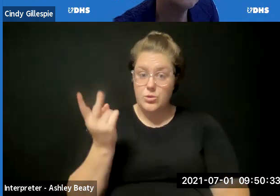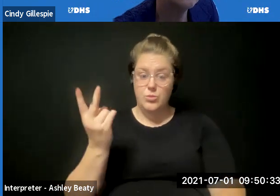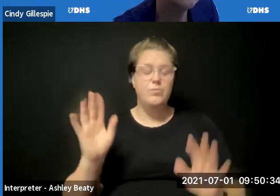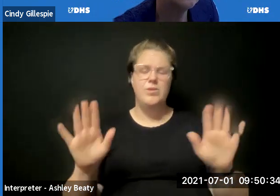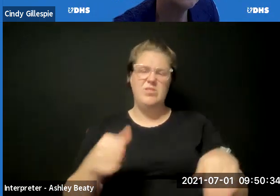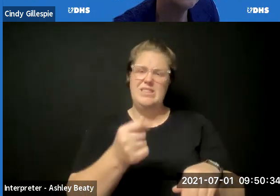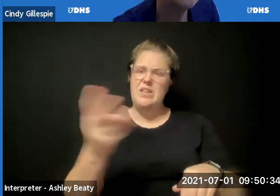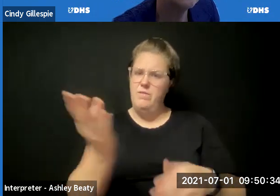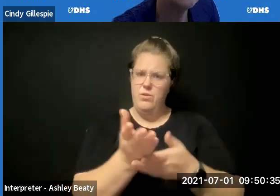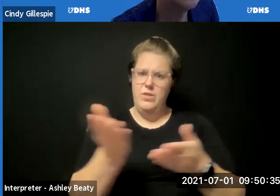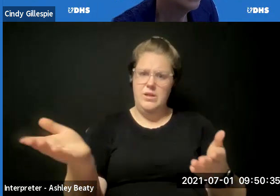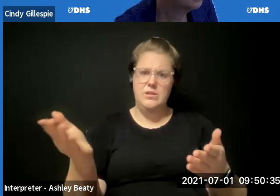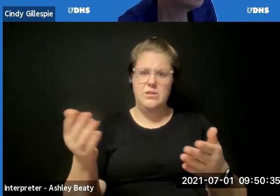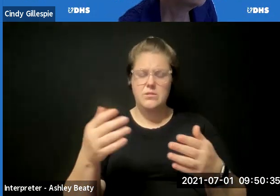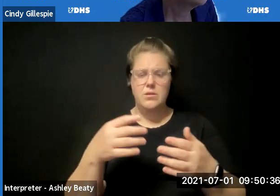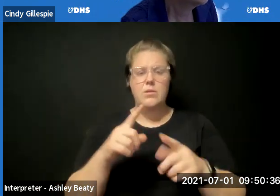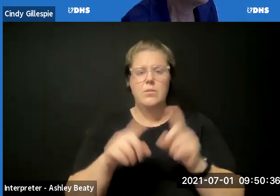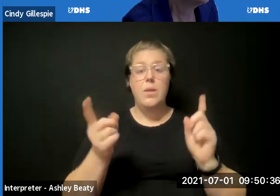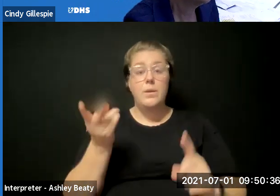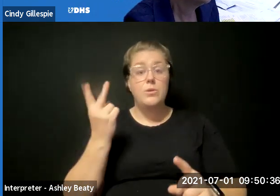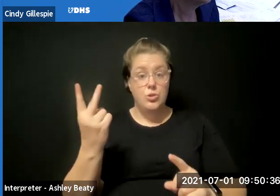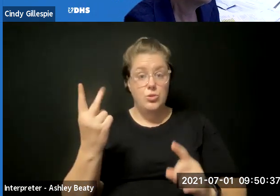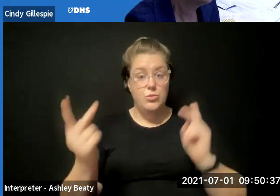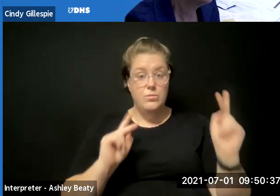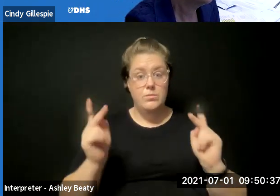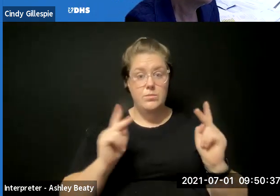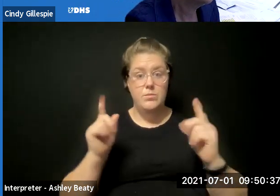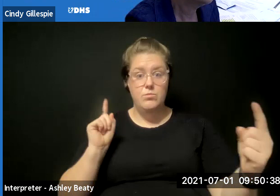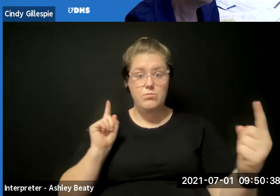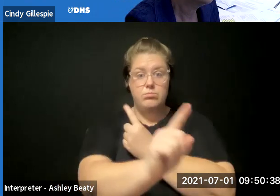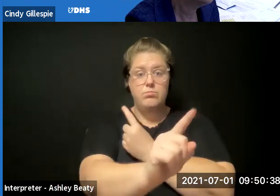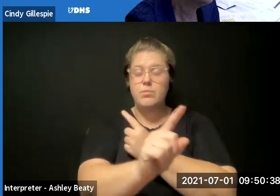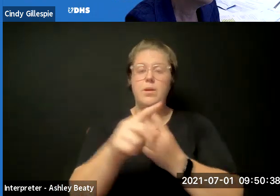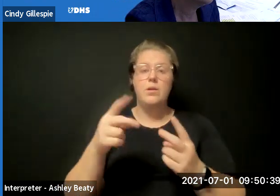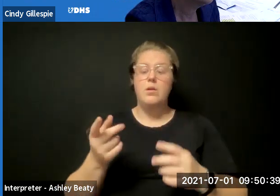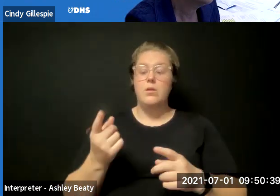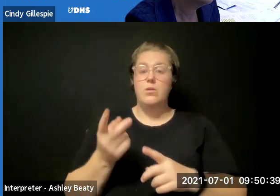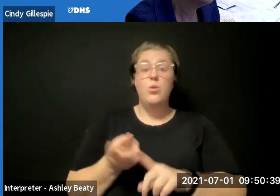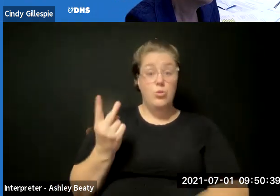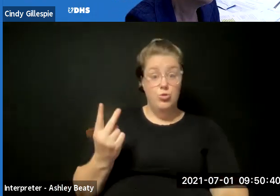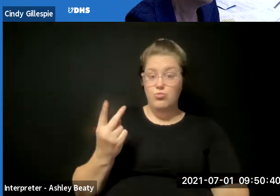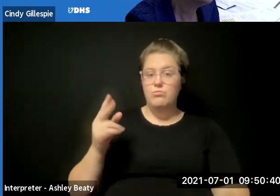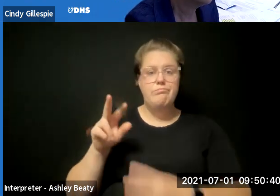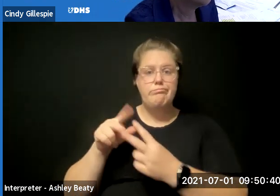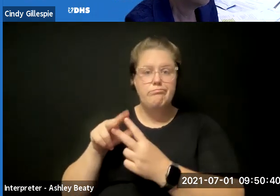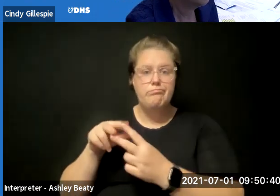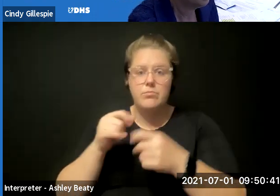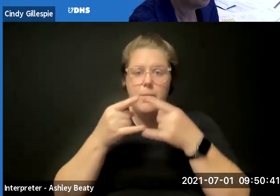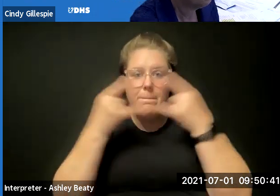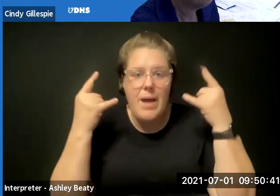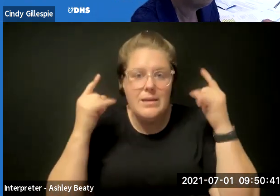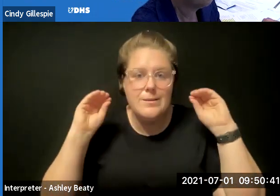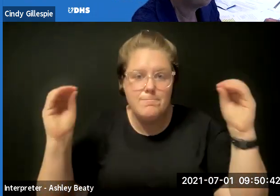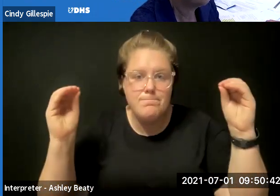that come into that. The two individuals that were doing that, neither one were masked when they went as they passed one another, and